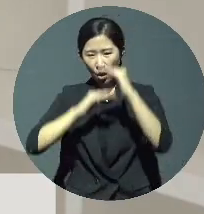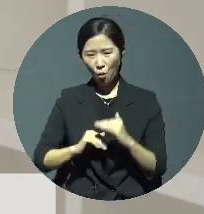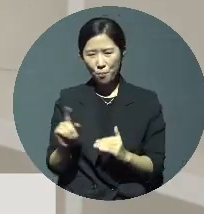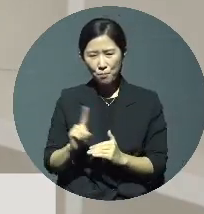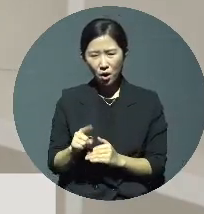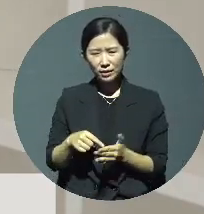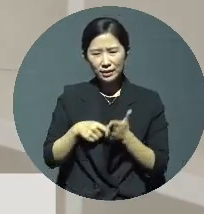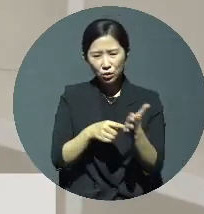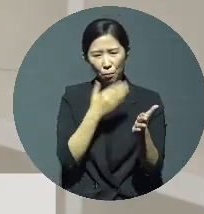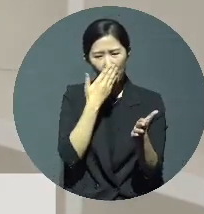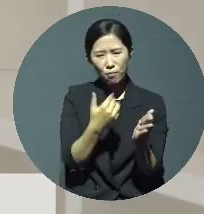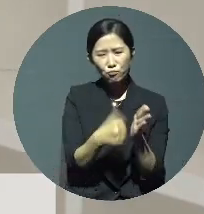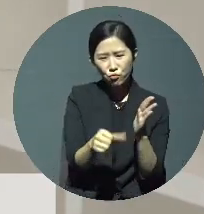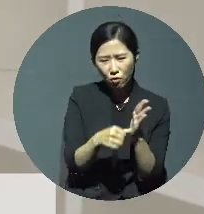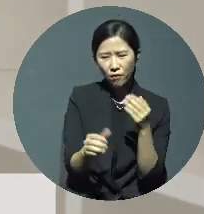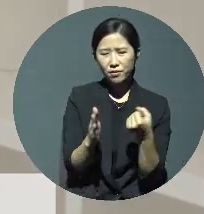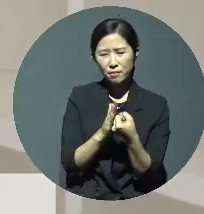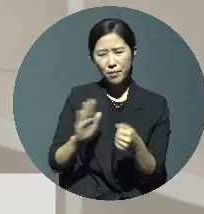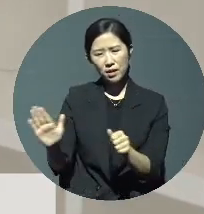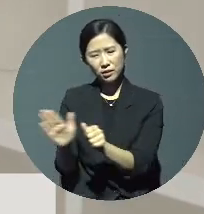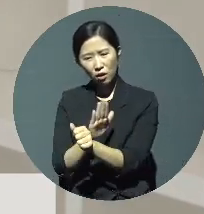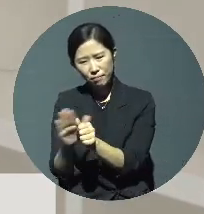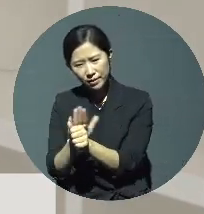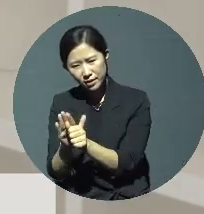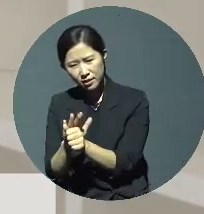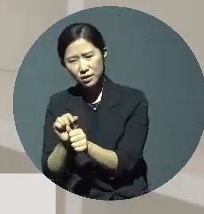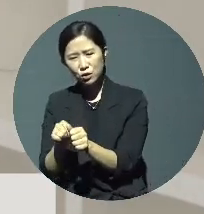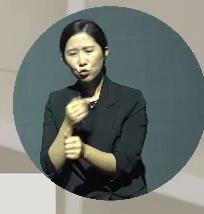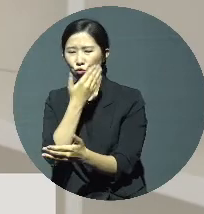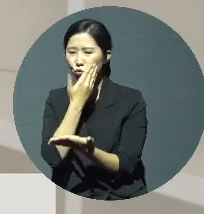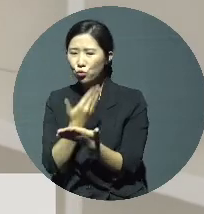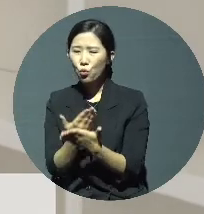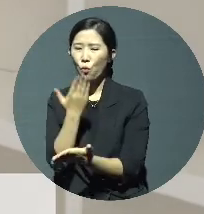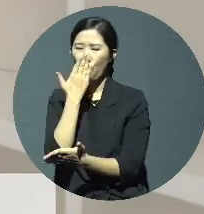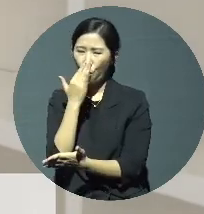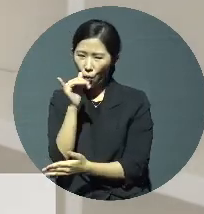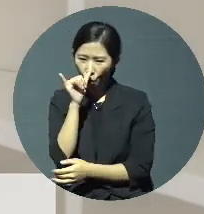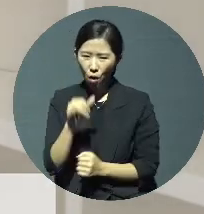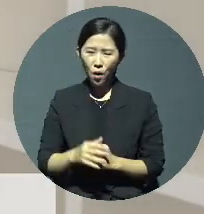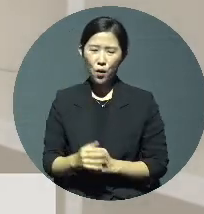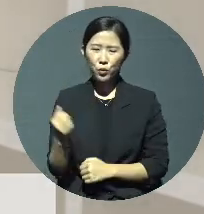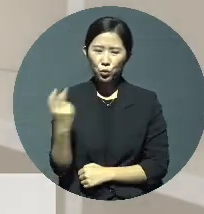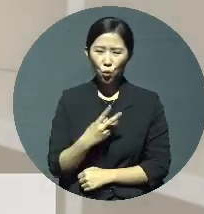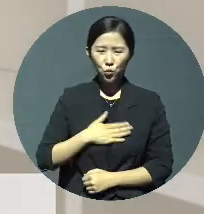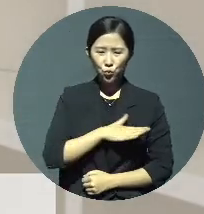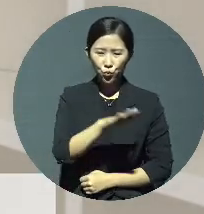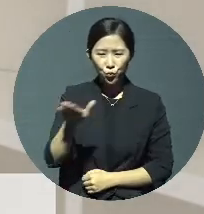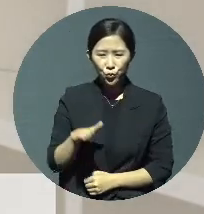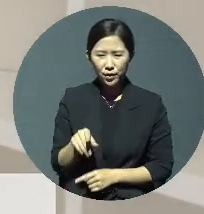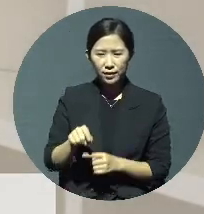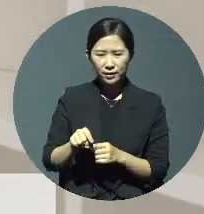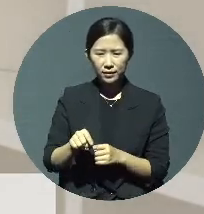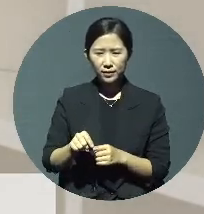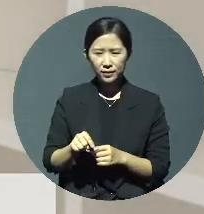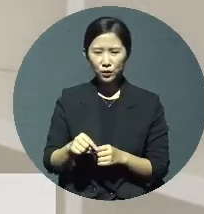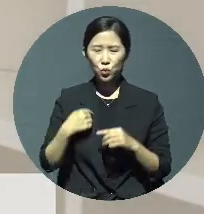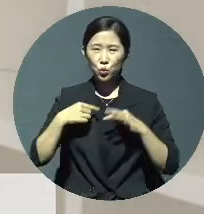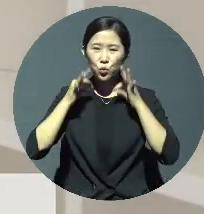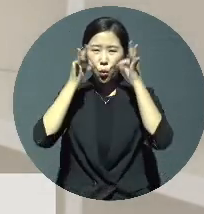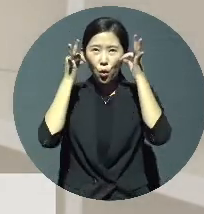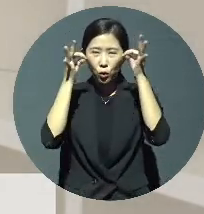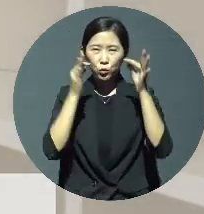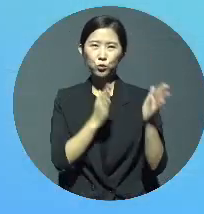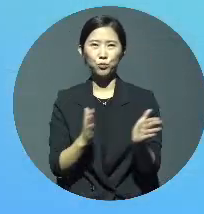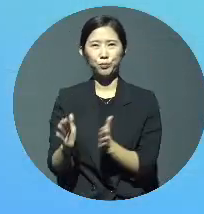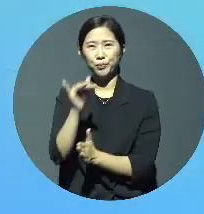pillars of a huge sustainable product or service, and we try and achieve all of them in the process.